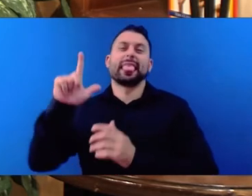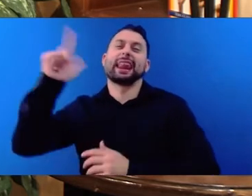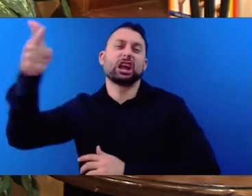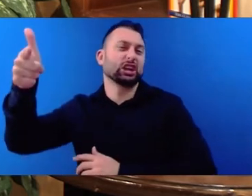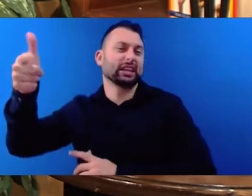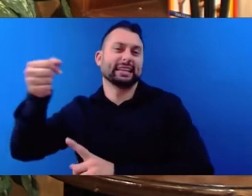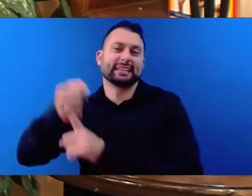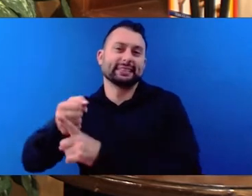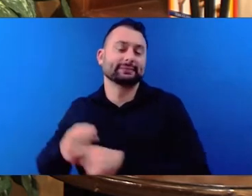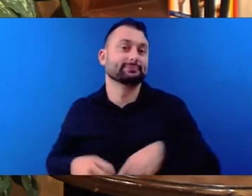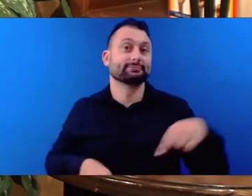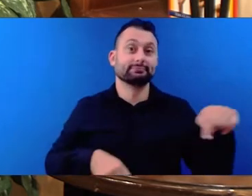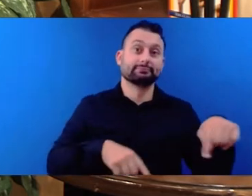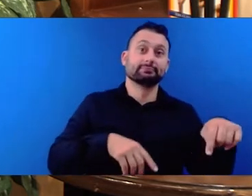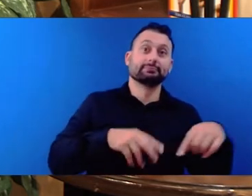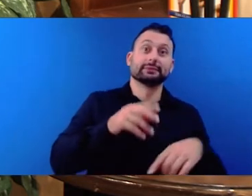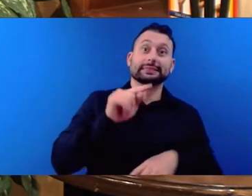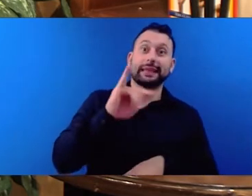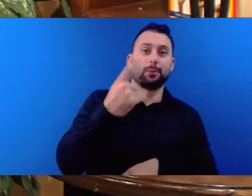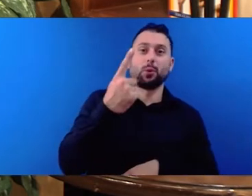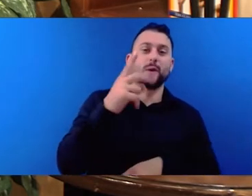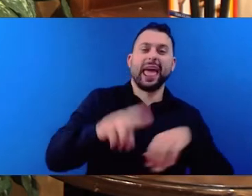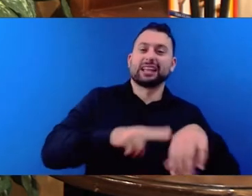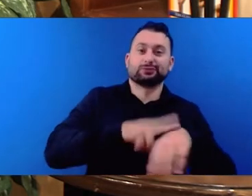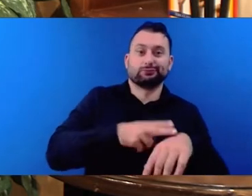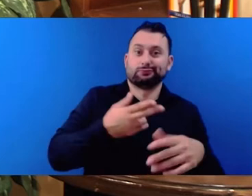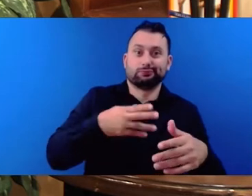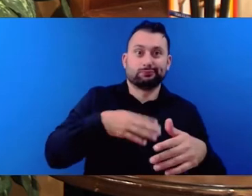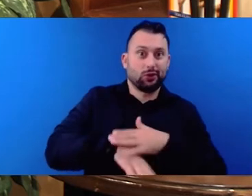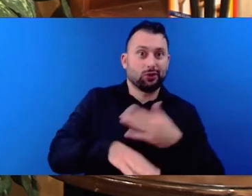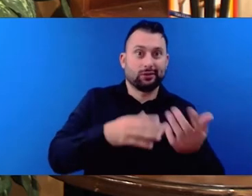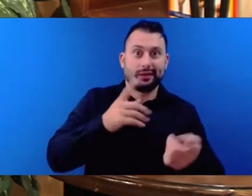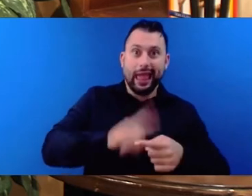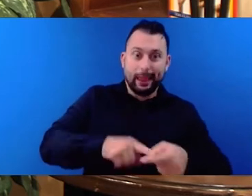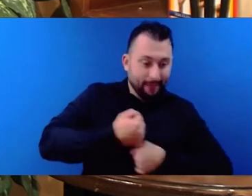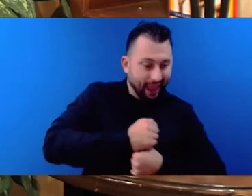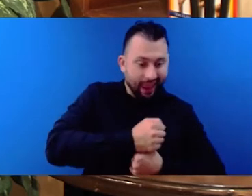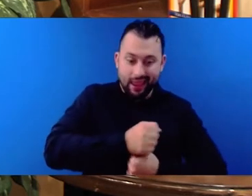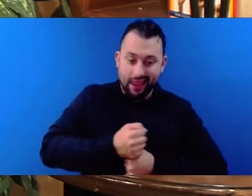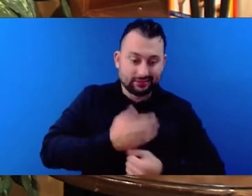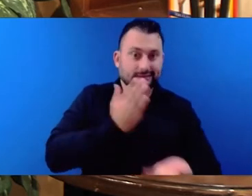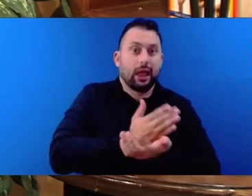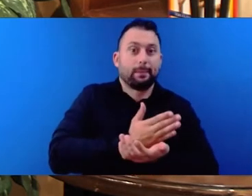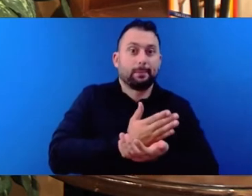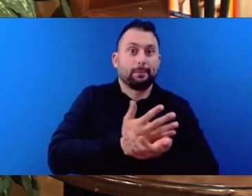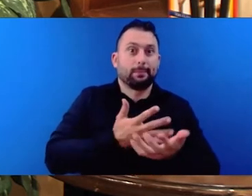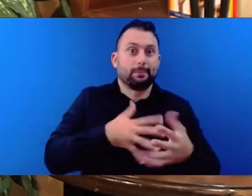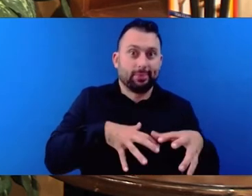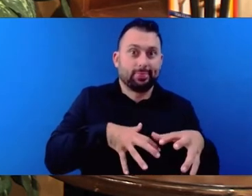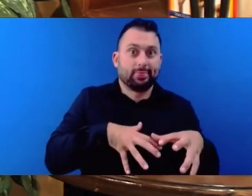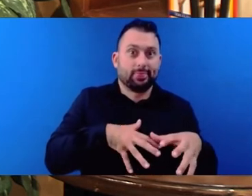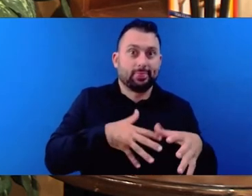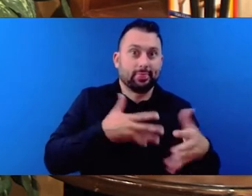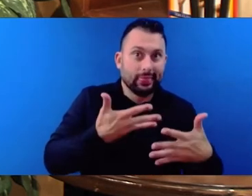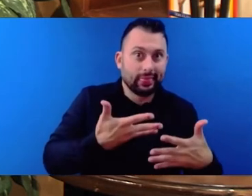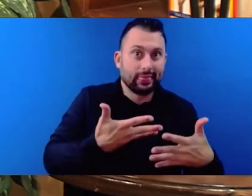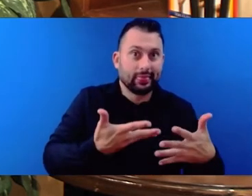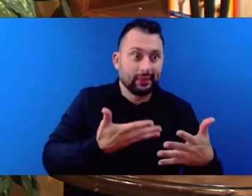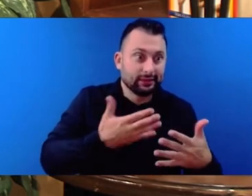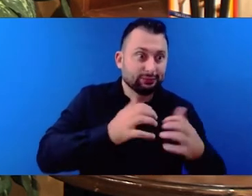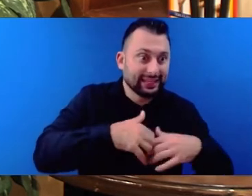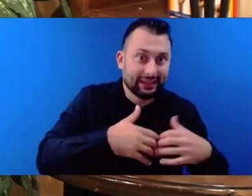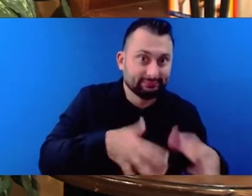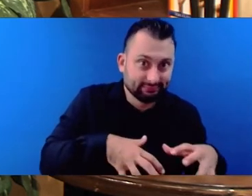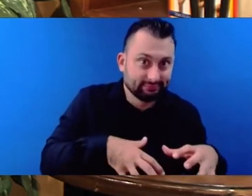can lead to diabetes. That occurs when your body doesn't respond to insulin like